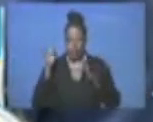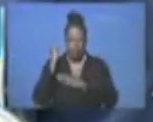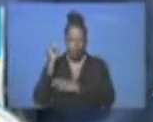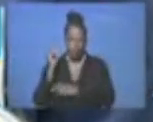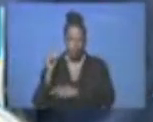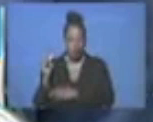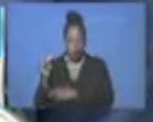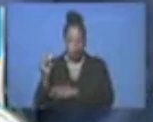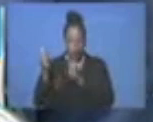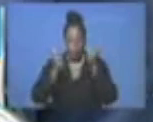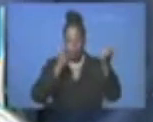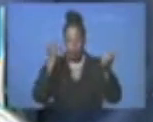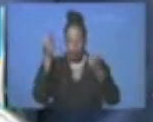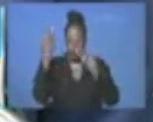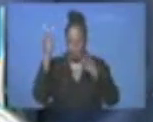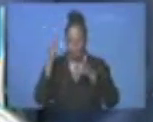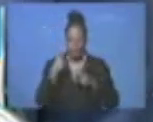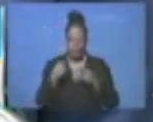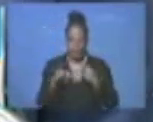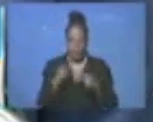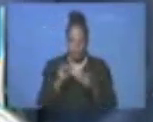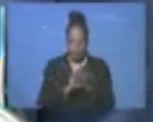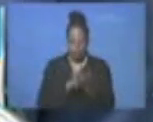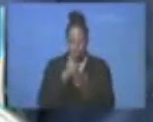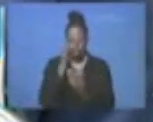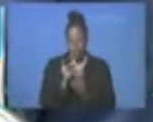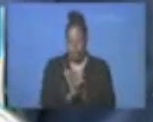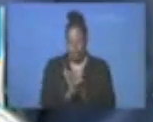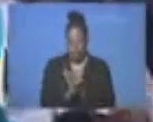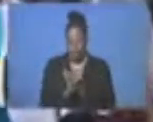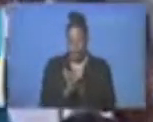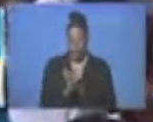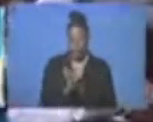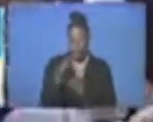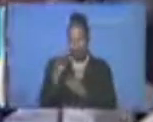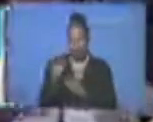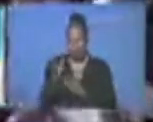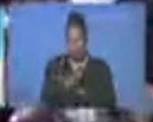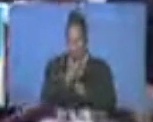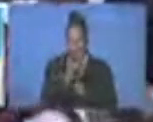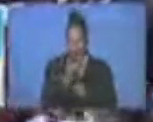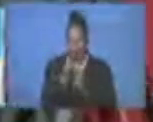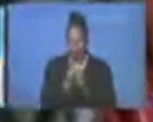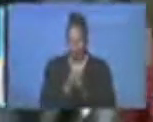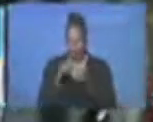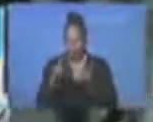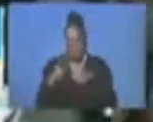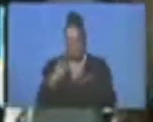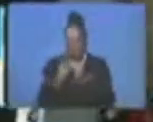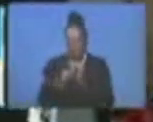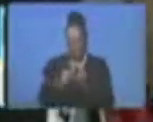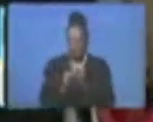Bahama Games, which will be July 7th through the 15th. And the economic impact of sports tourism will